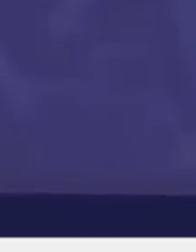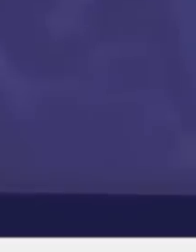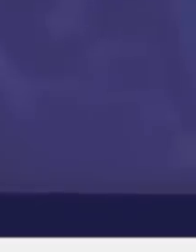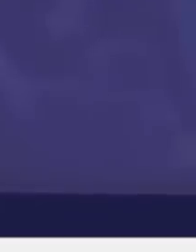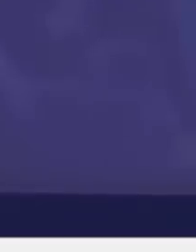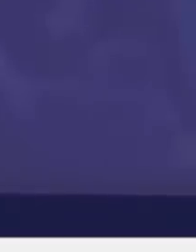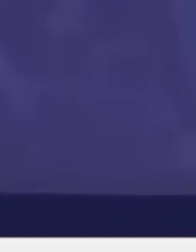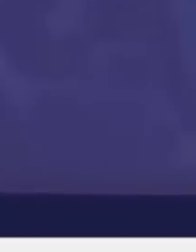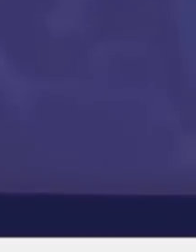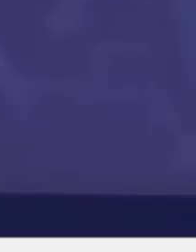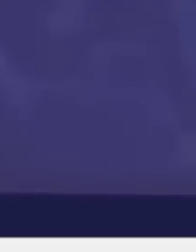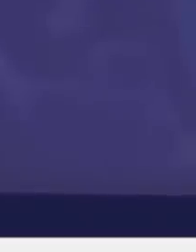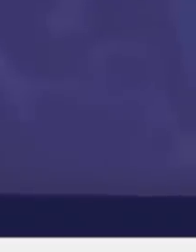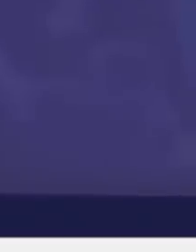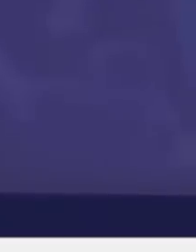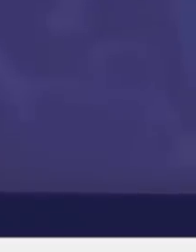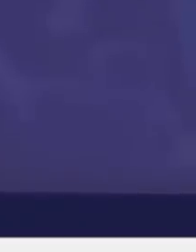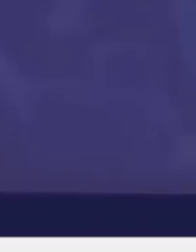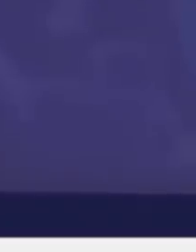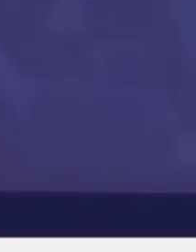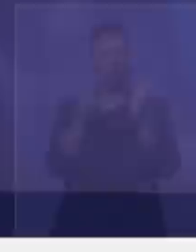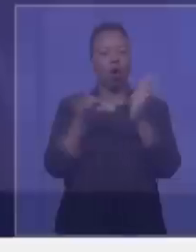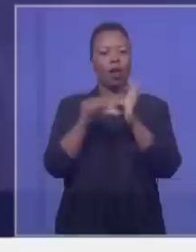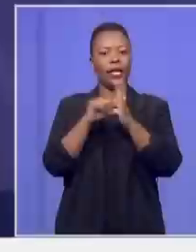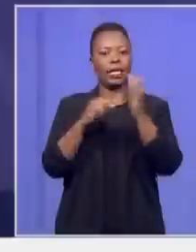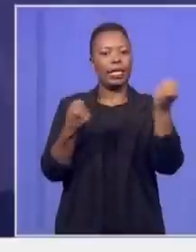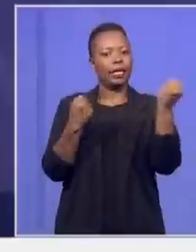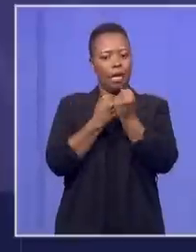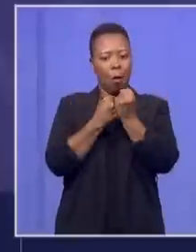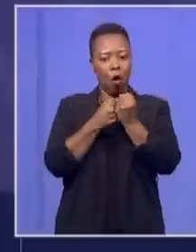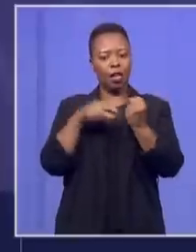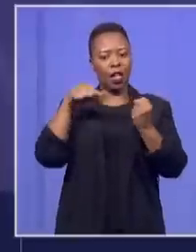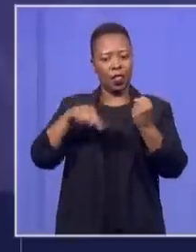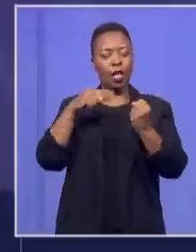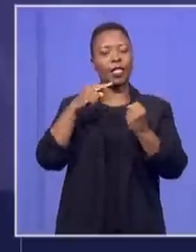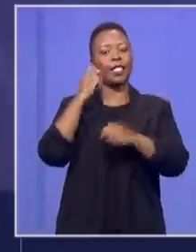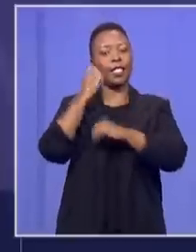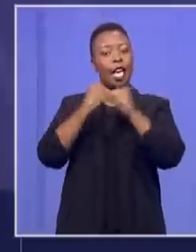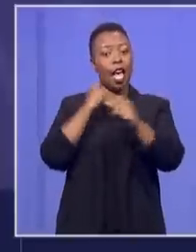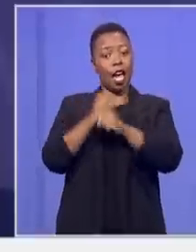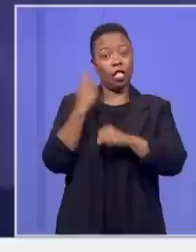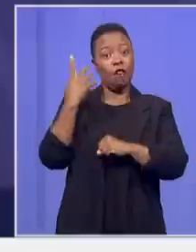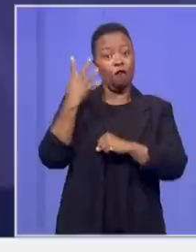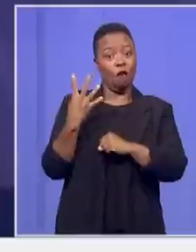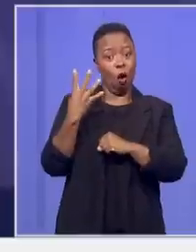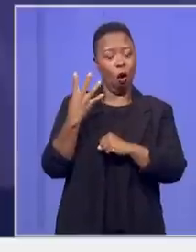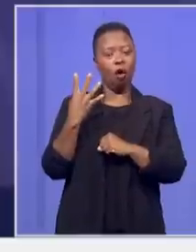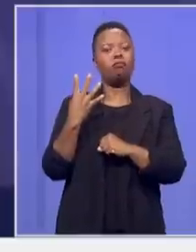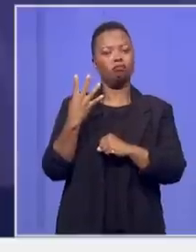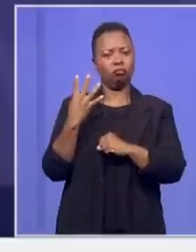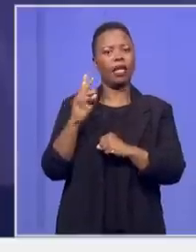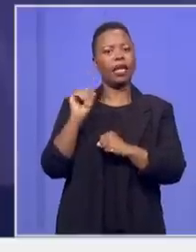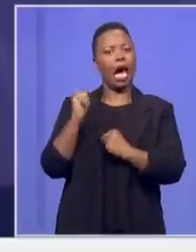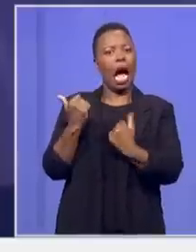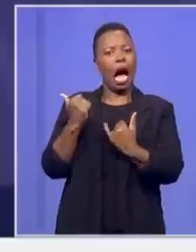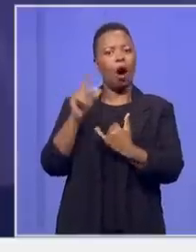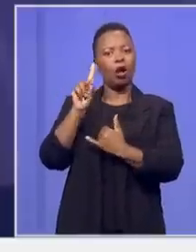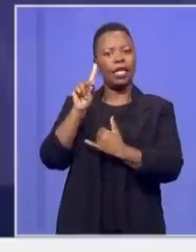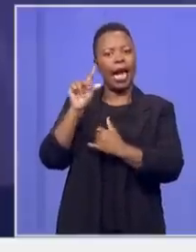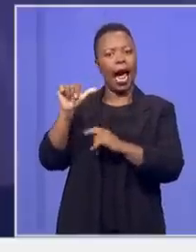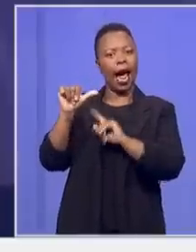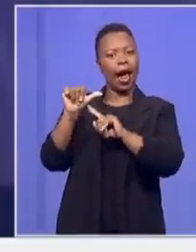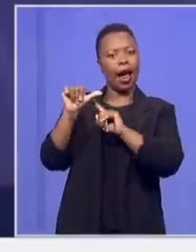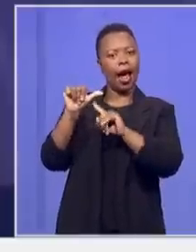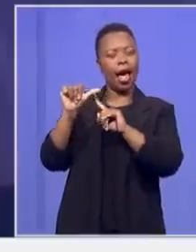But just as important as our support turnaround these past 4 years has been, the way in which the DA has consistently driven the